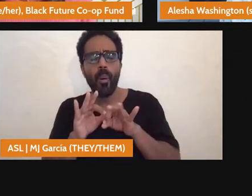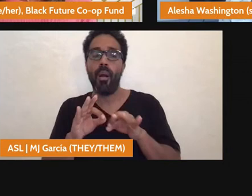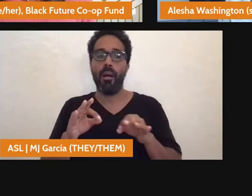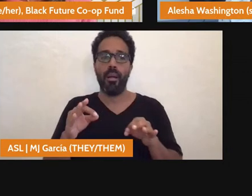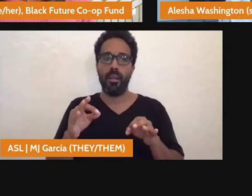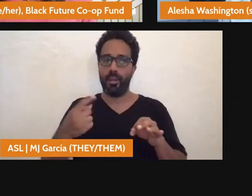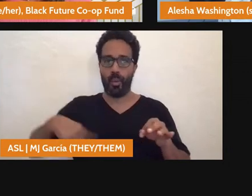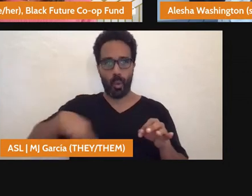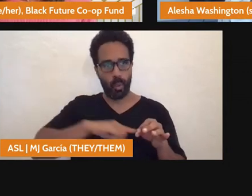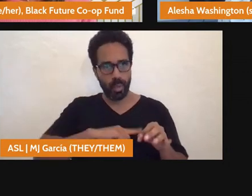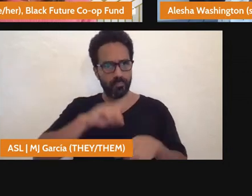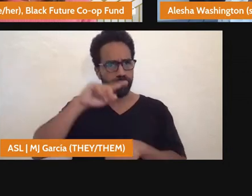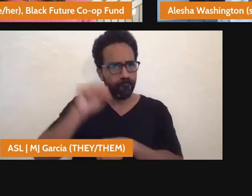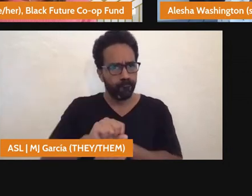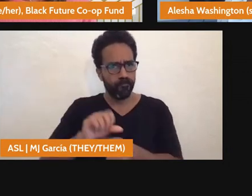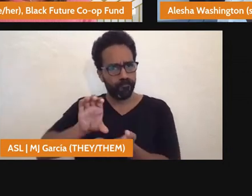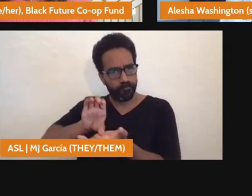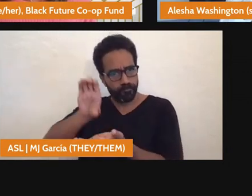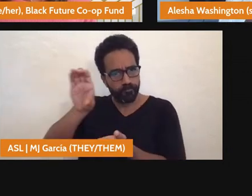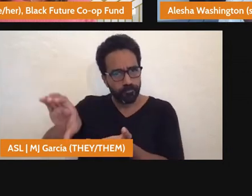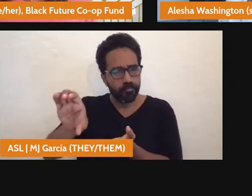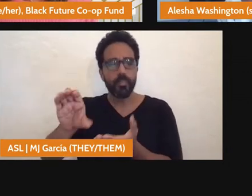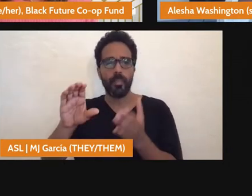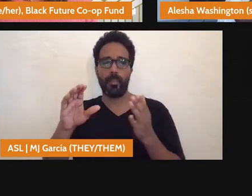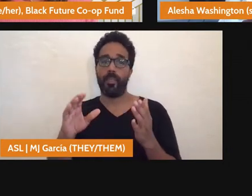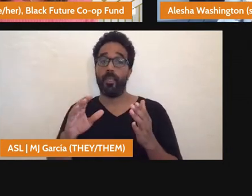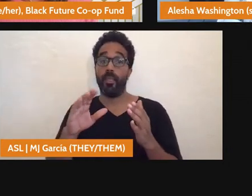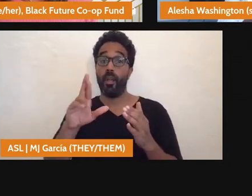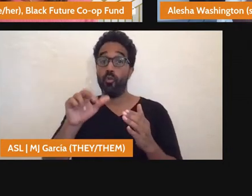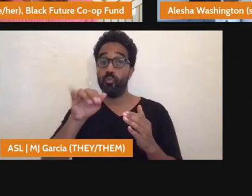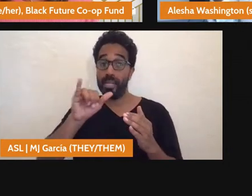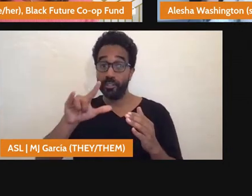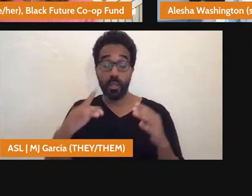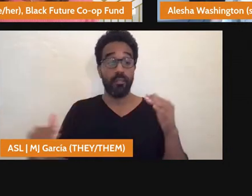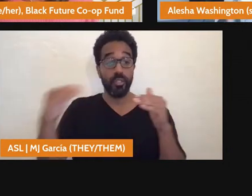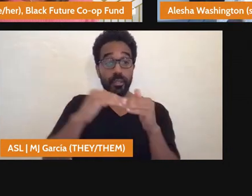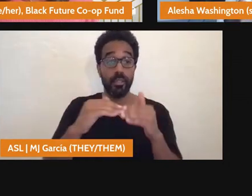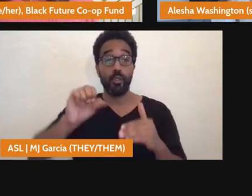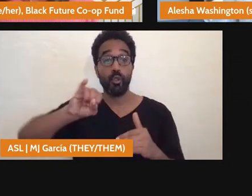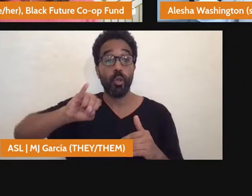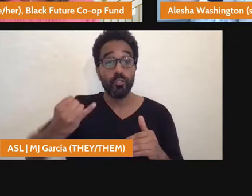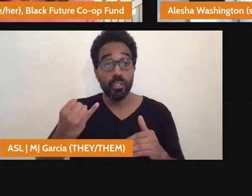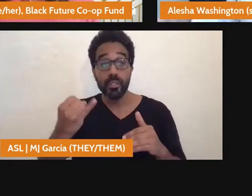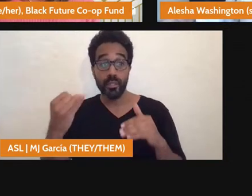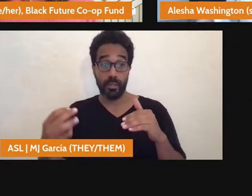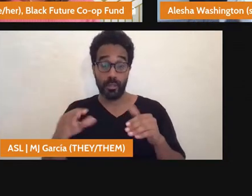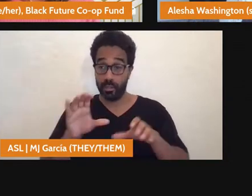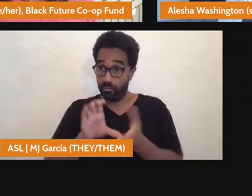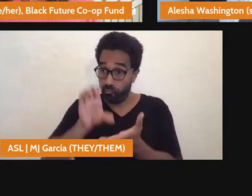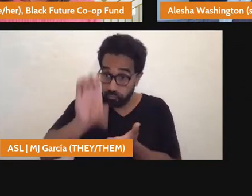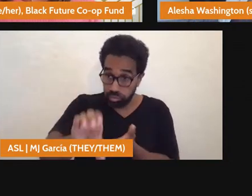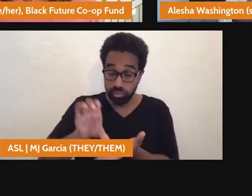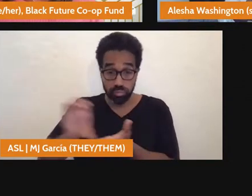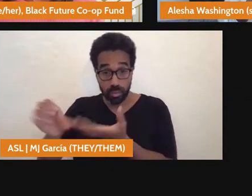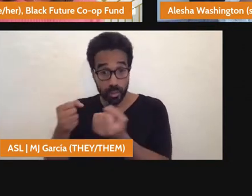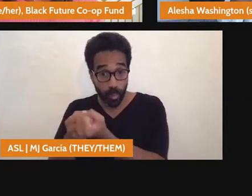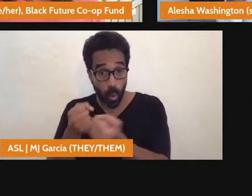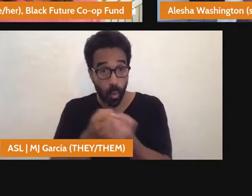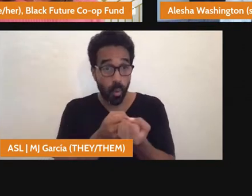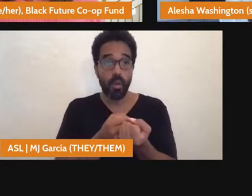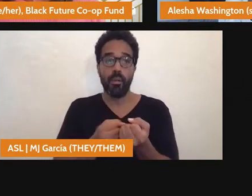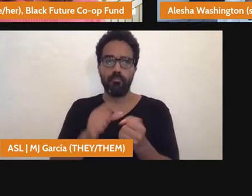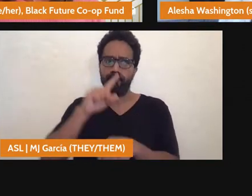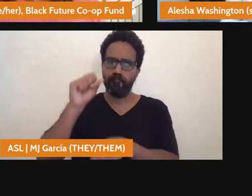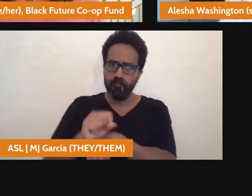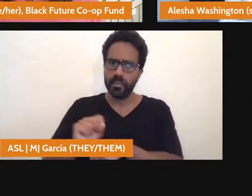in racial justice movements and social justice movements and the organizing work and the democracy work, because we're